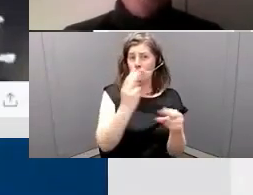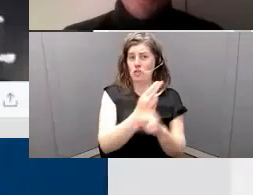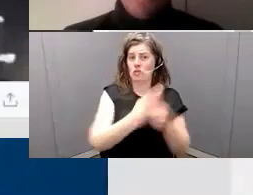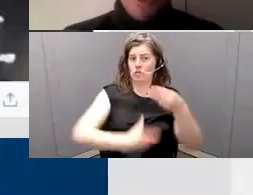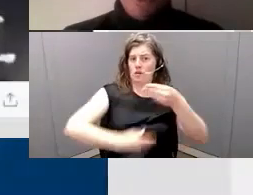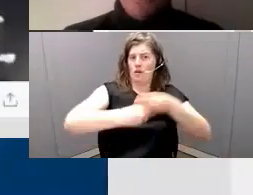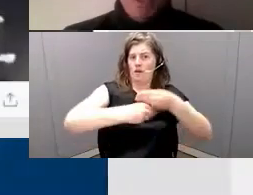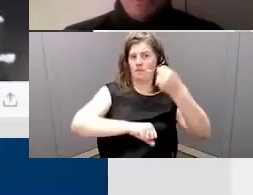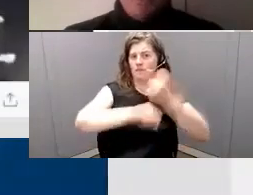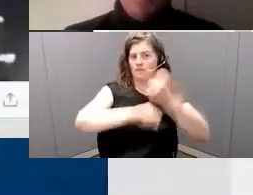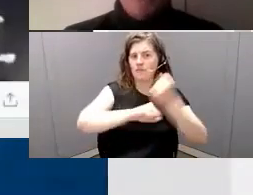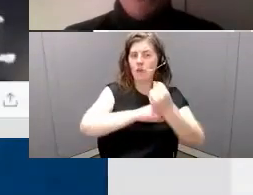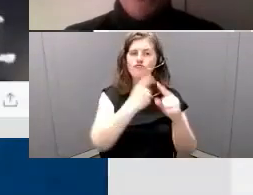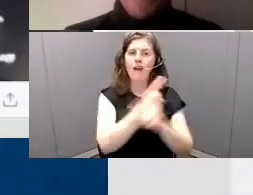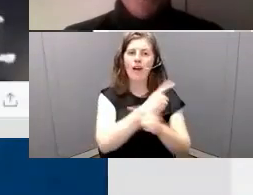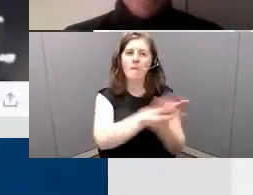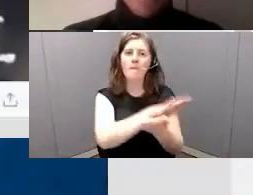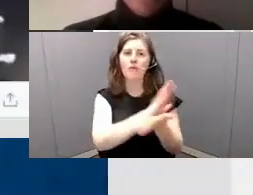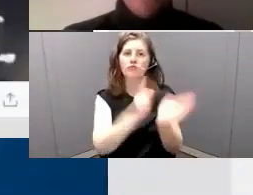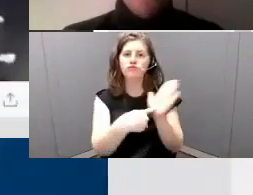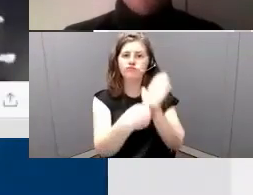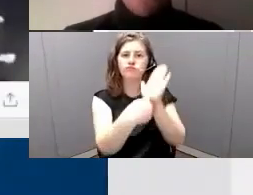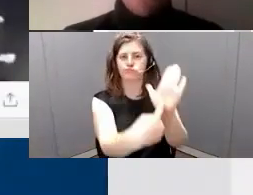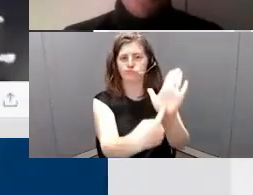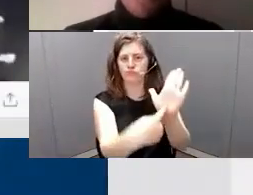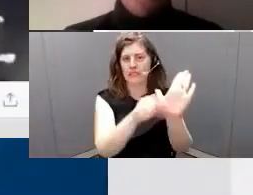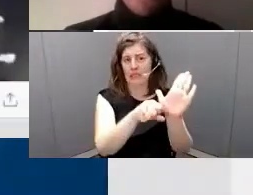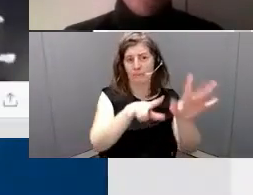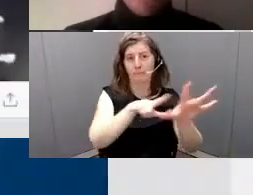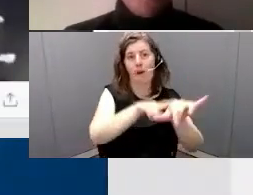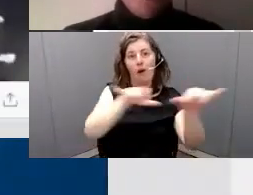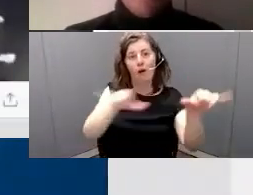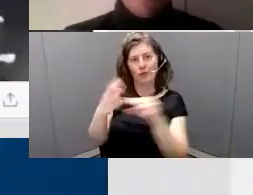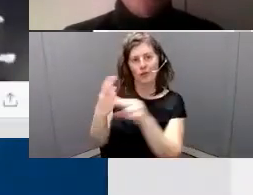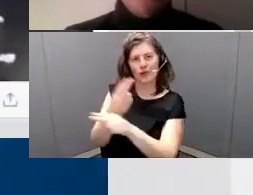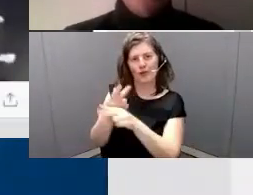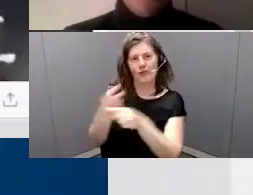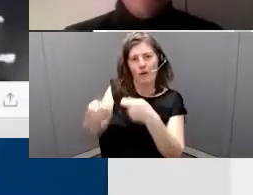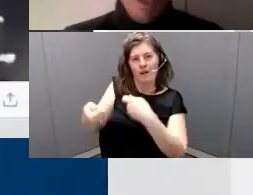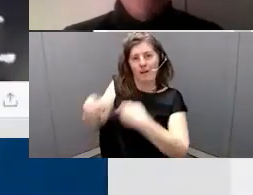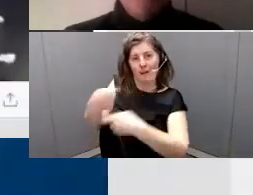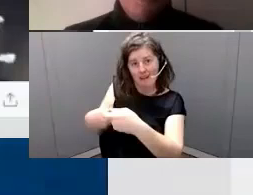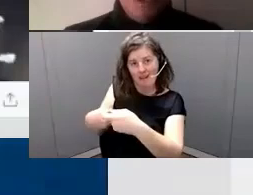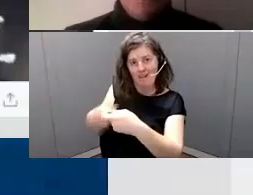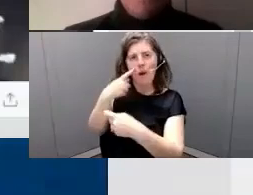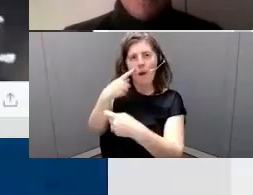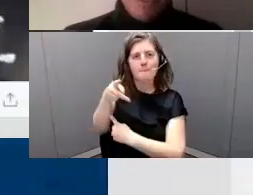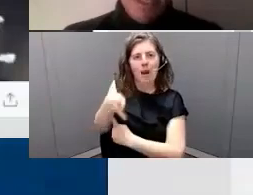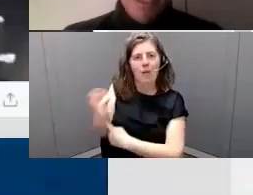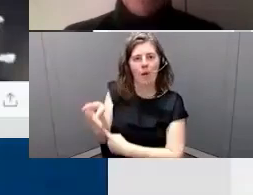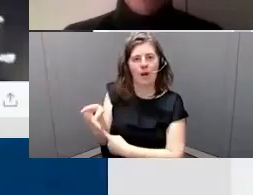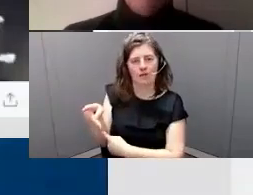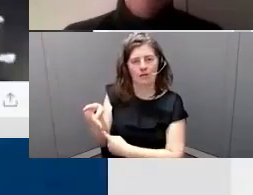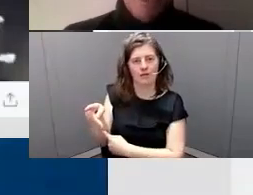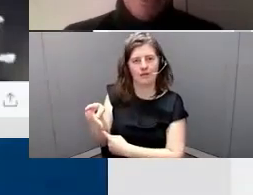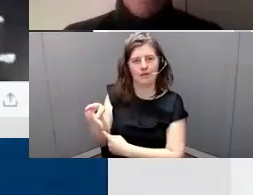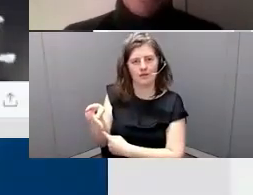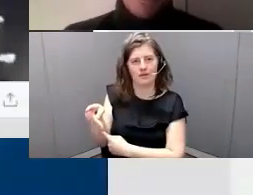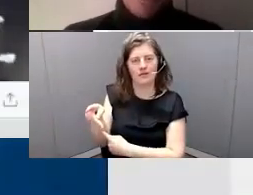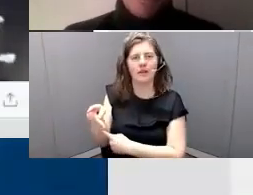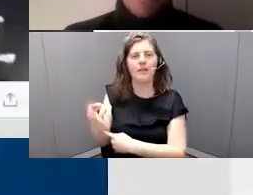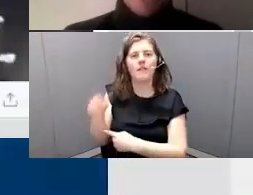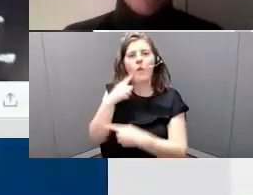substitute regular paper posters, it's also used to substitute PowerPoint in